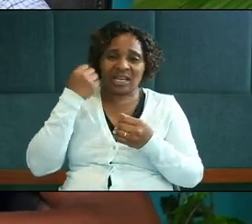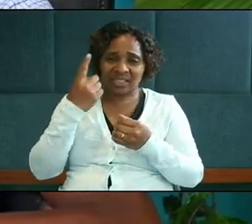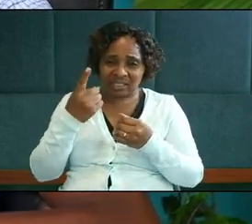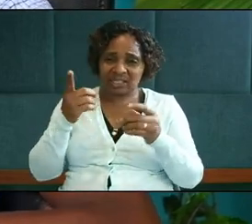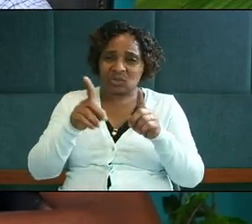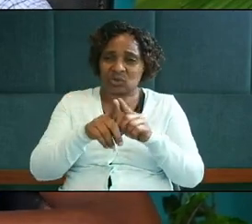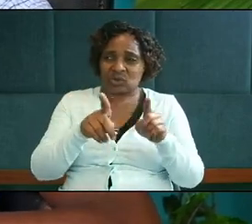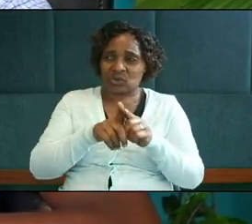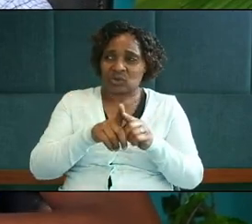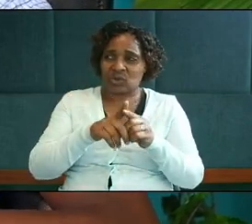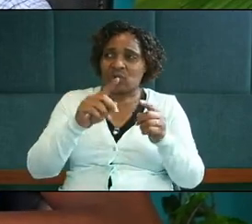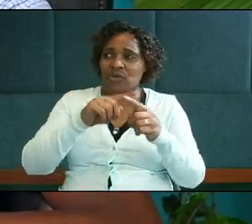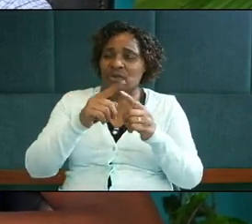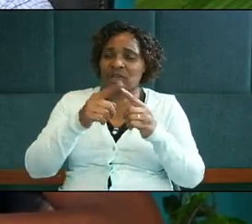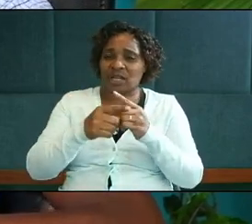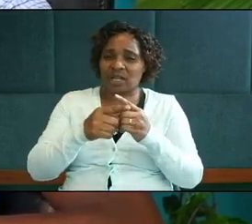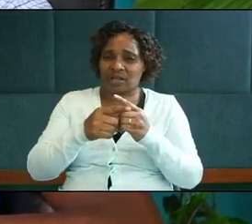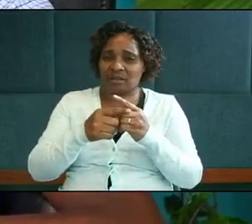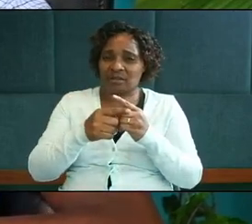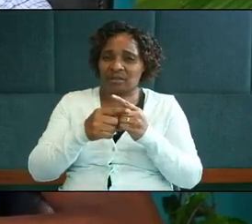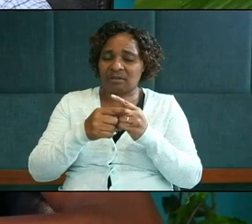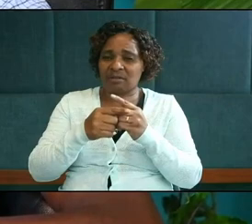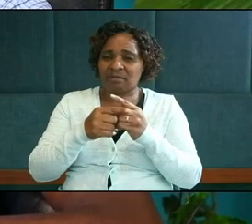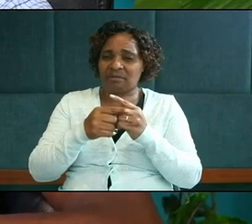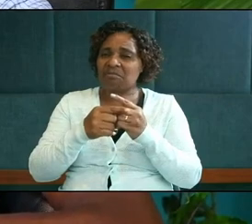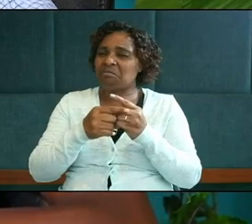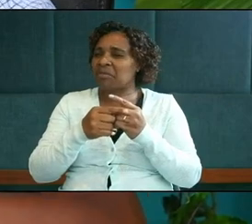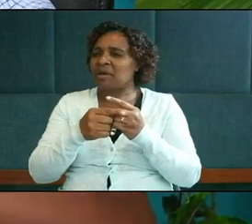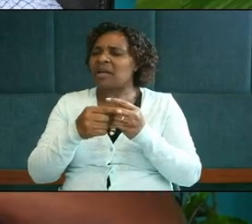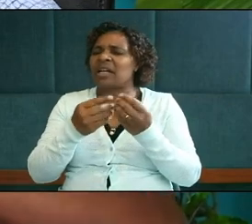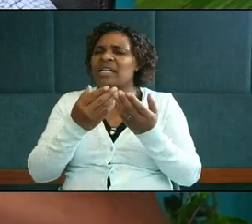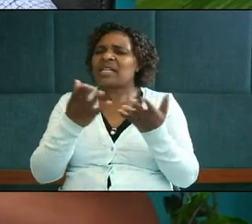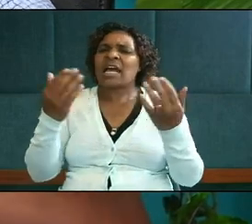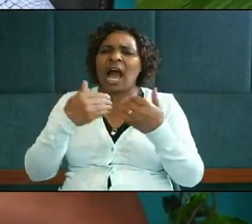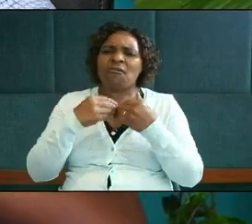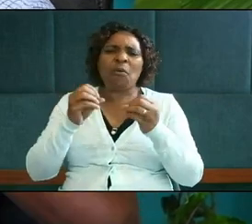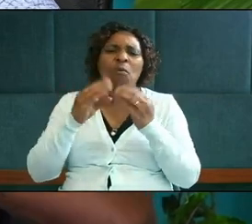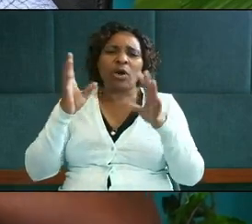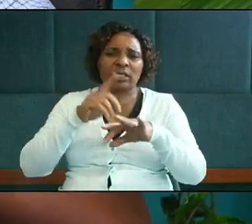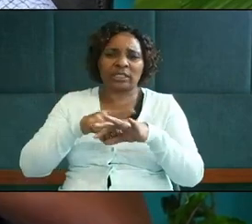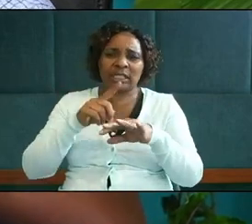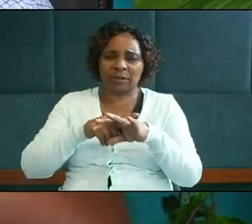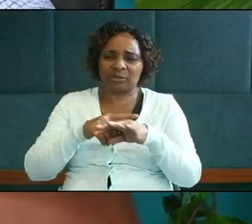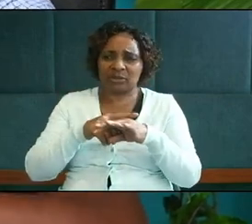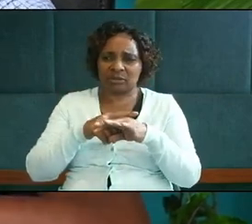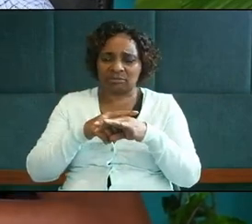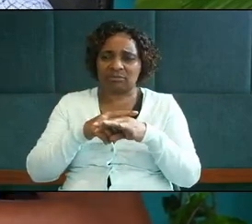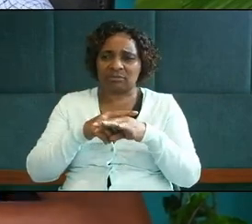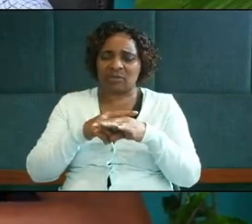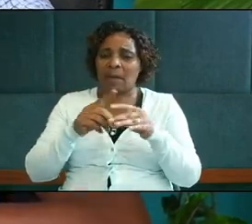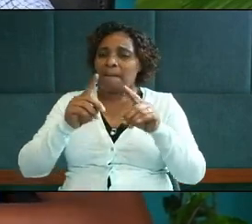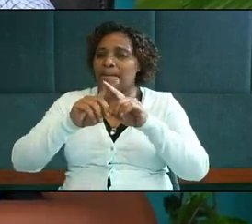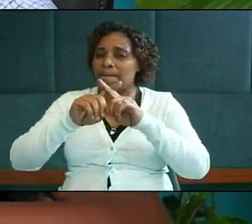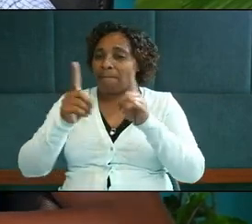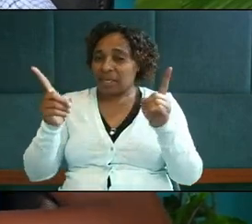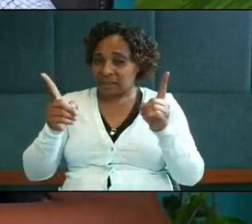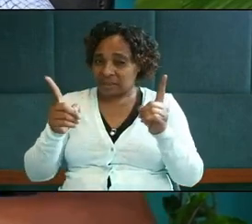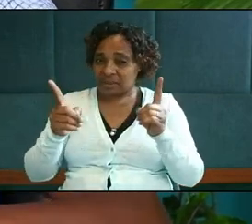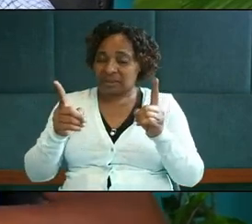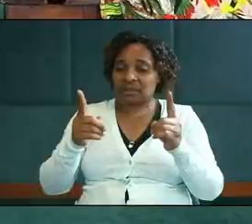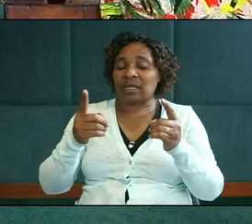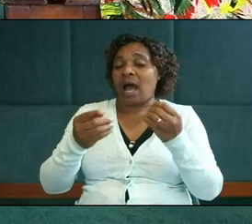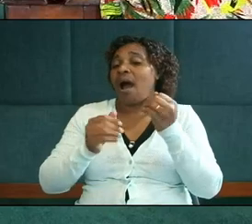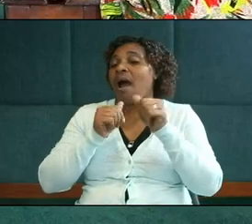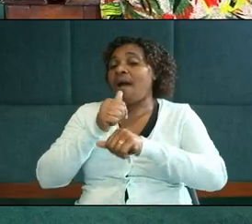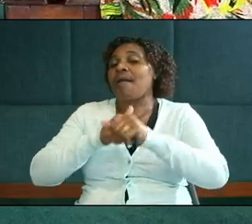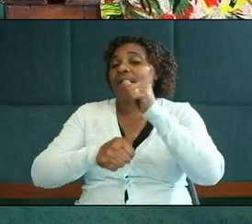also. True. And then friends can come after, you know. Yeah. They have more time with their friends, actually, at this age group. Yeah. But I still put parents